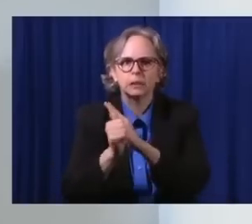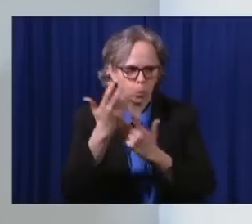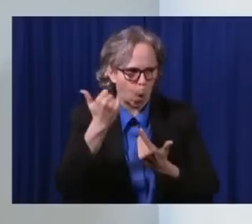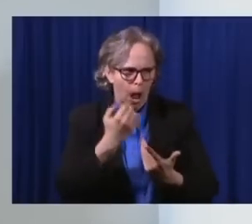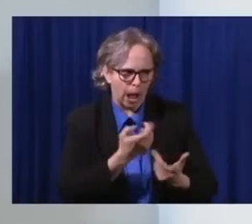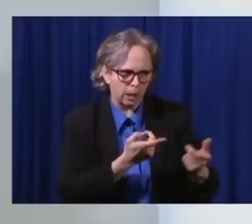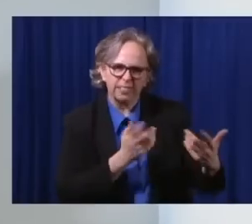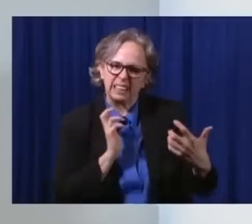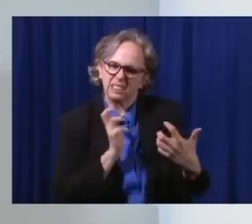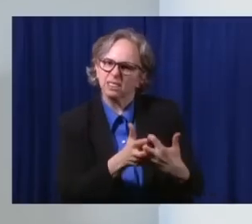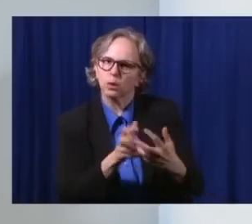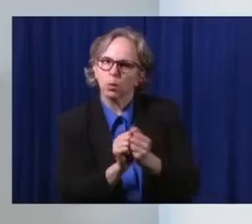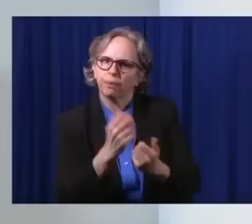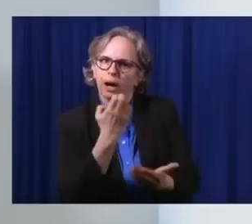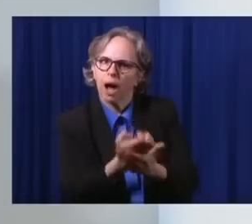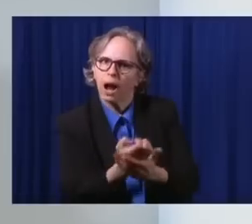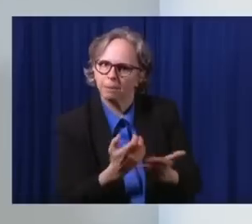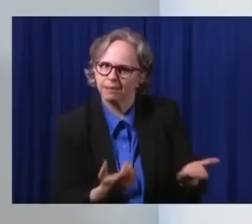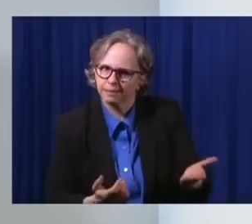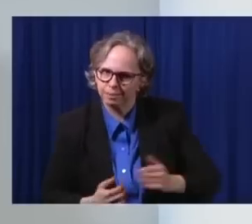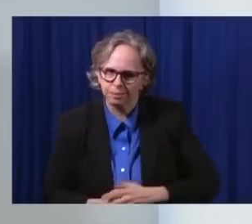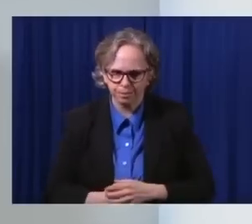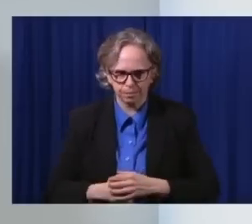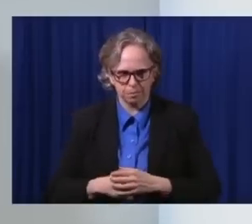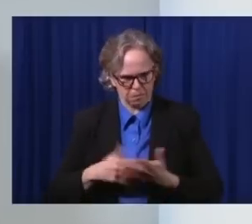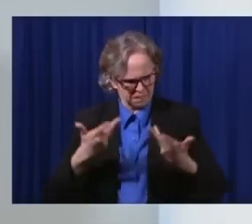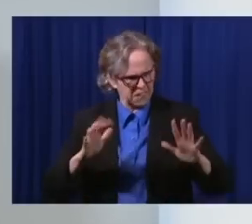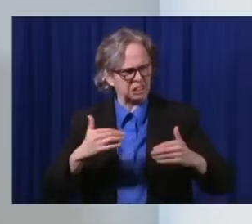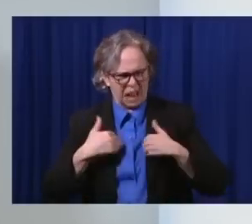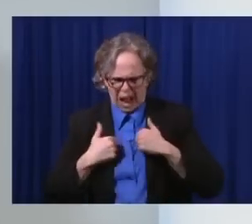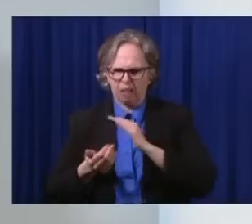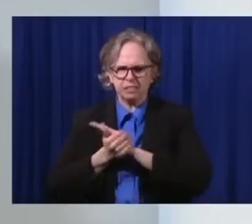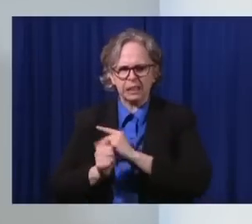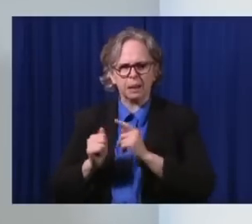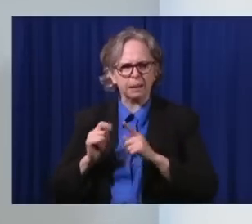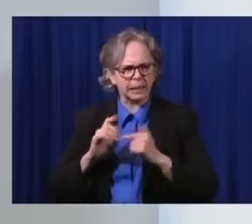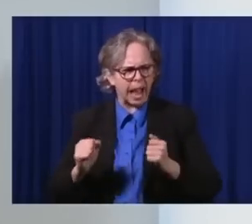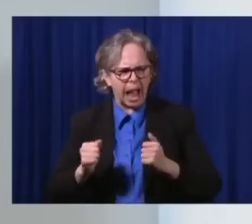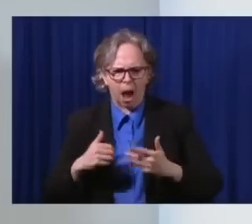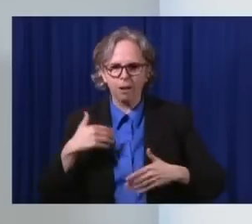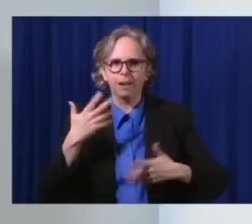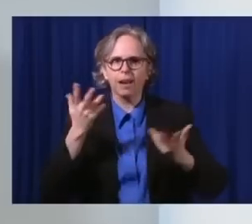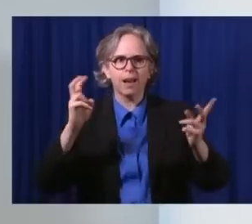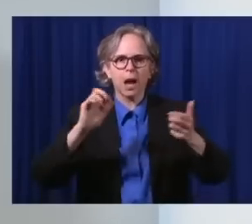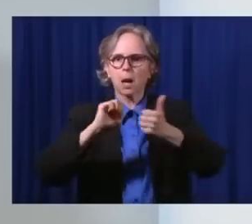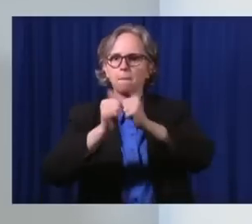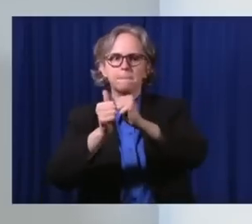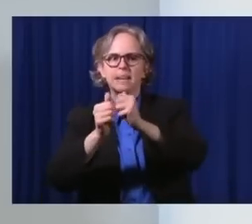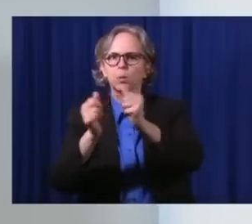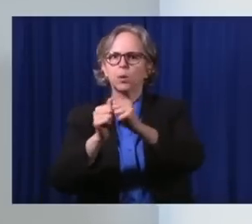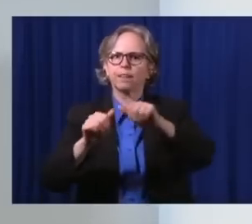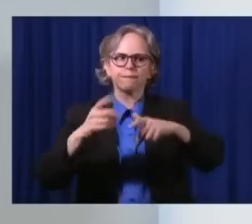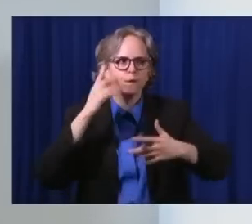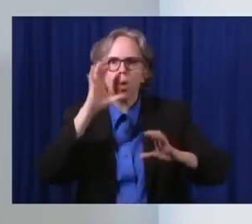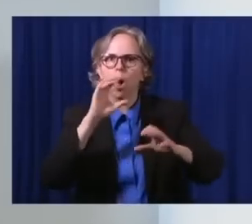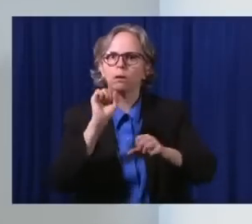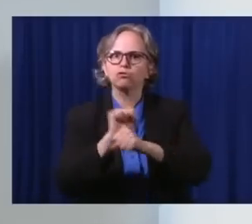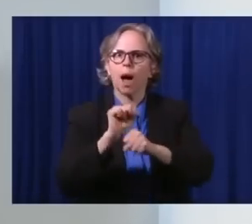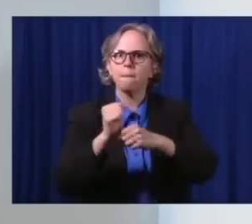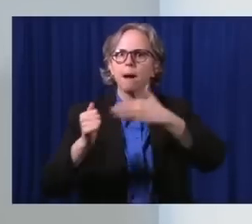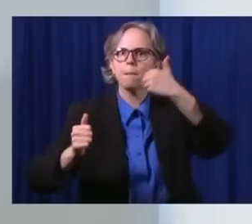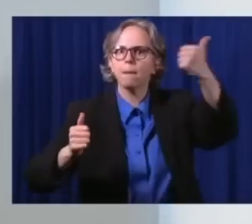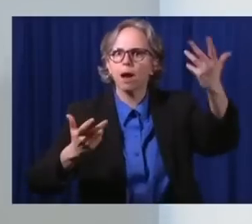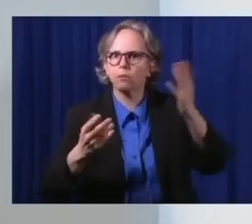that they're going to need to compete. But to put that in context, we built that program with essentially a